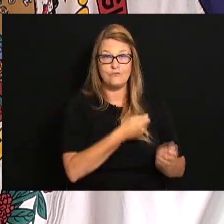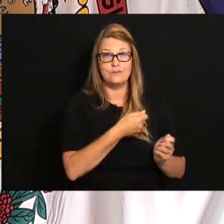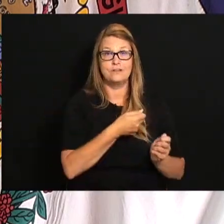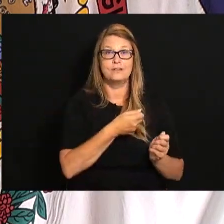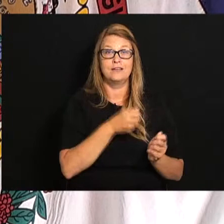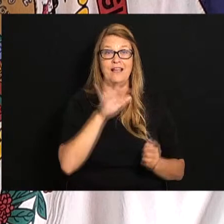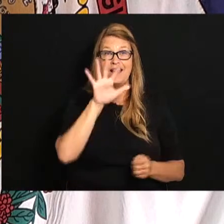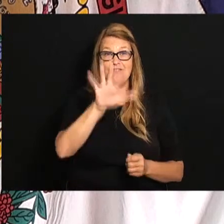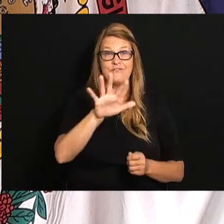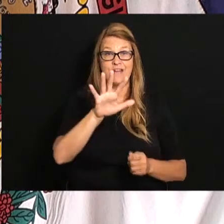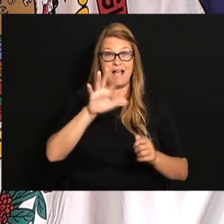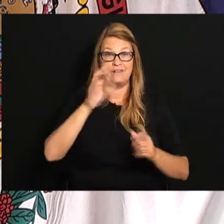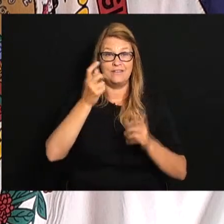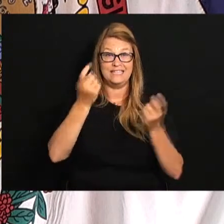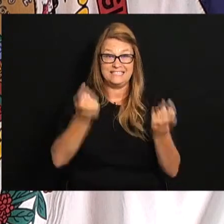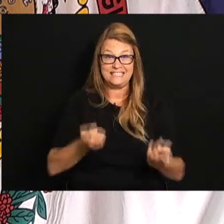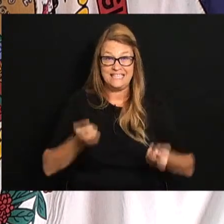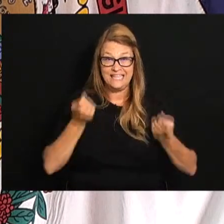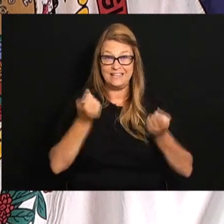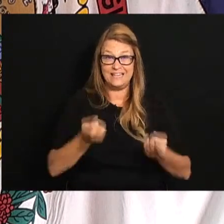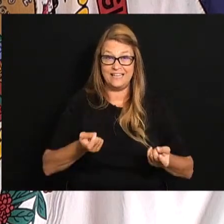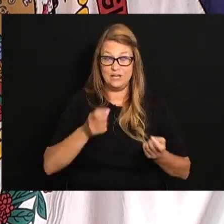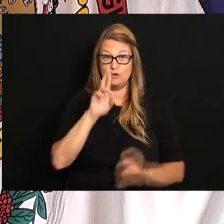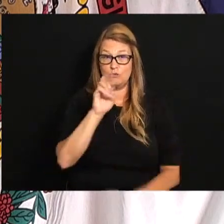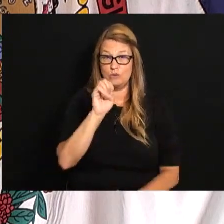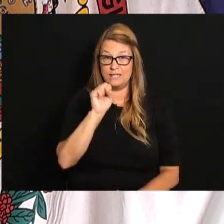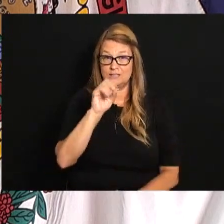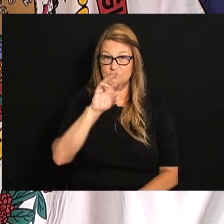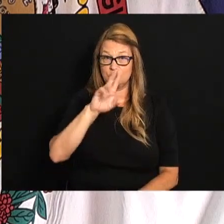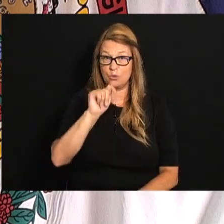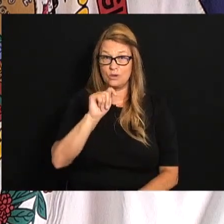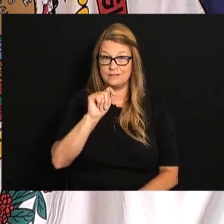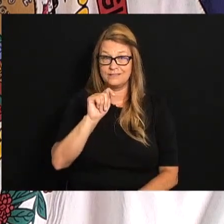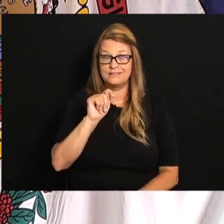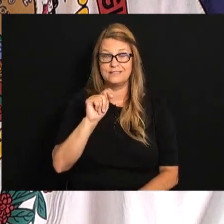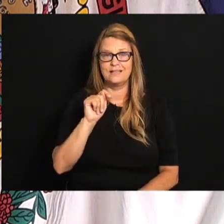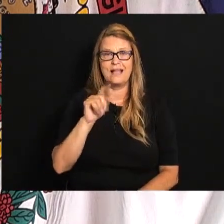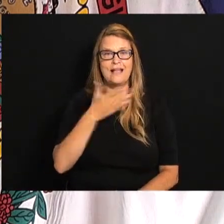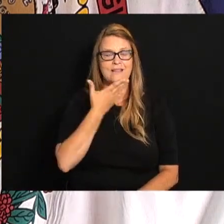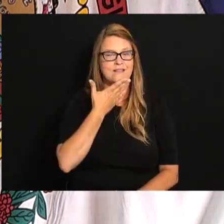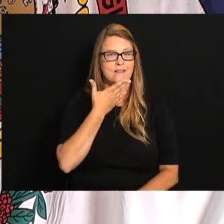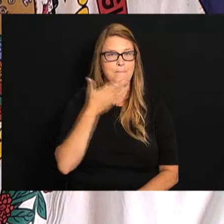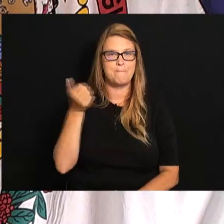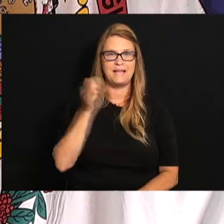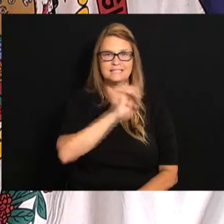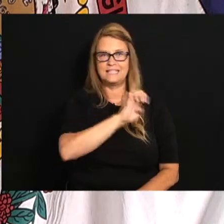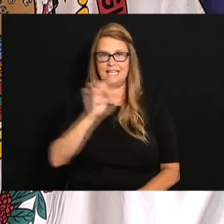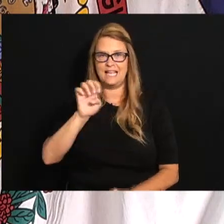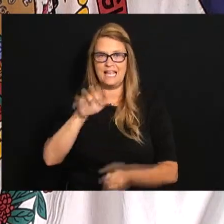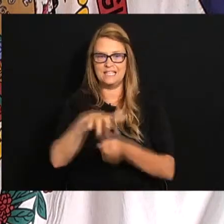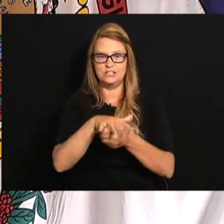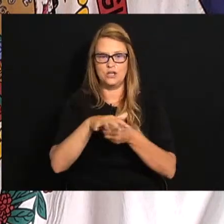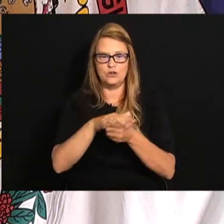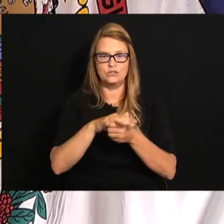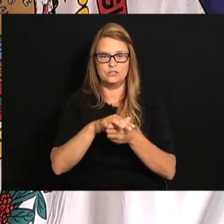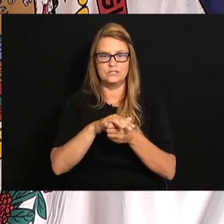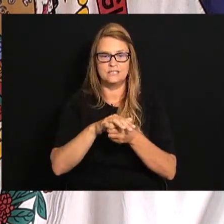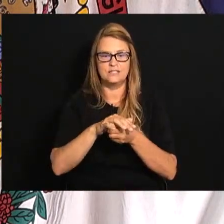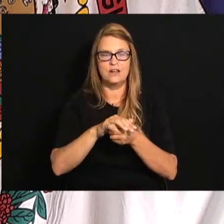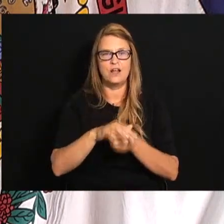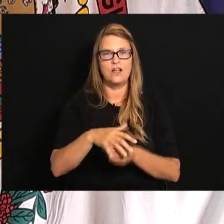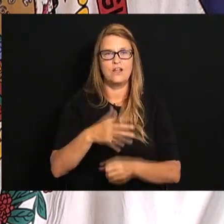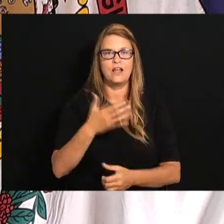winter ski resorts, and absolutely the best East Coast freshwater scuba